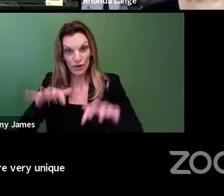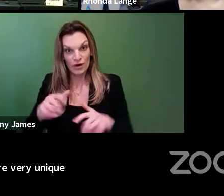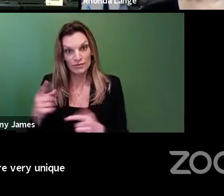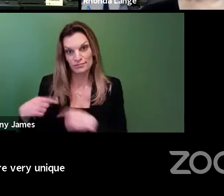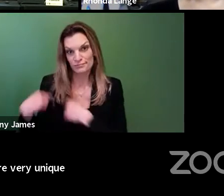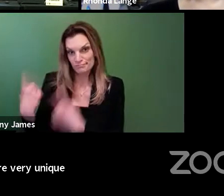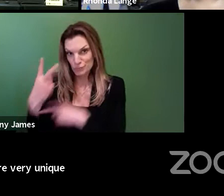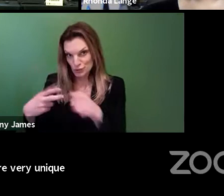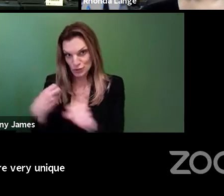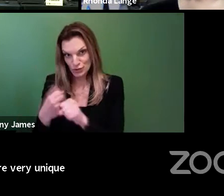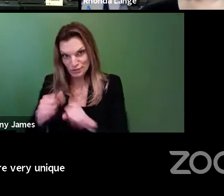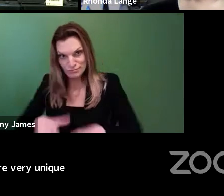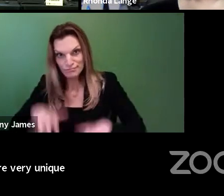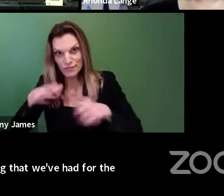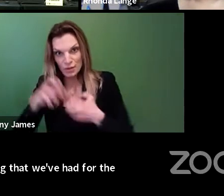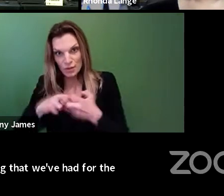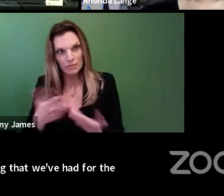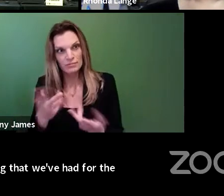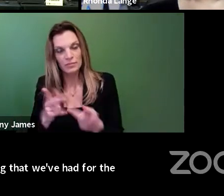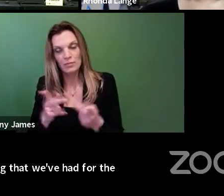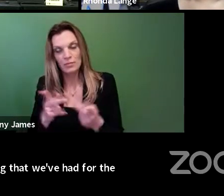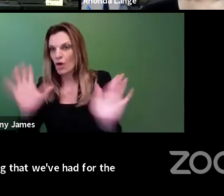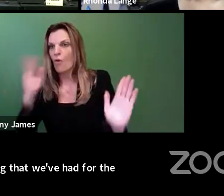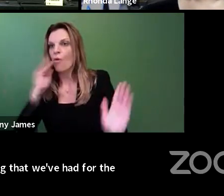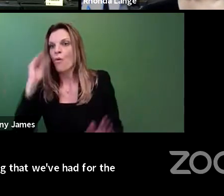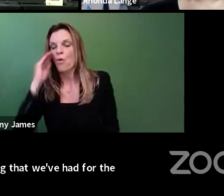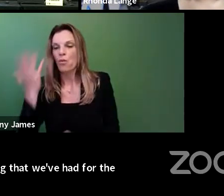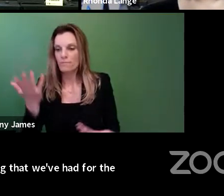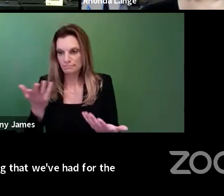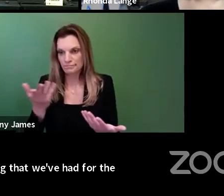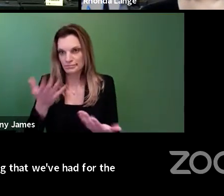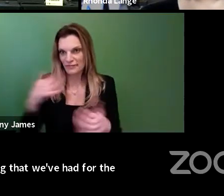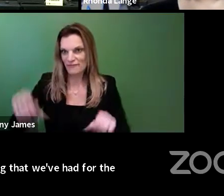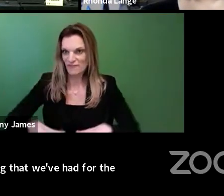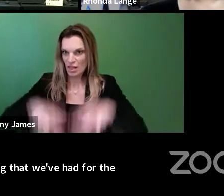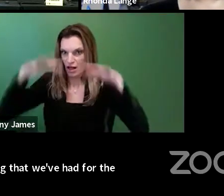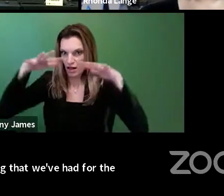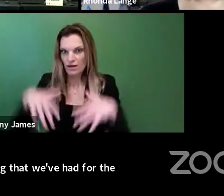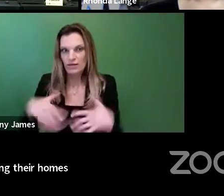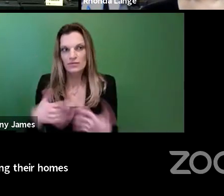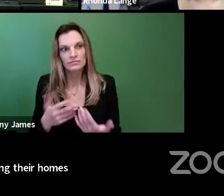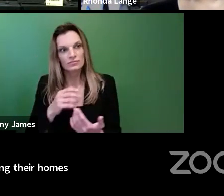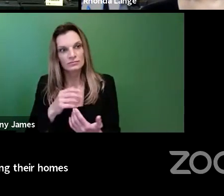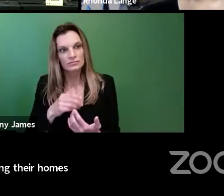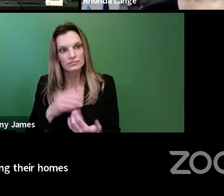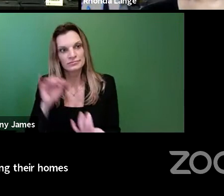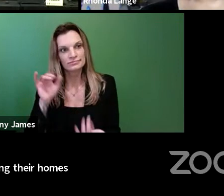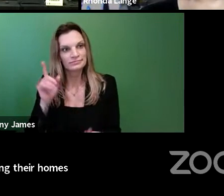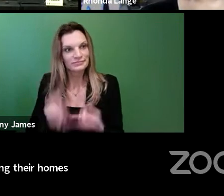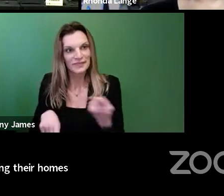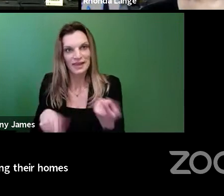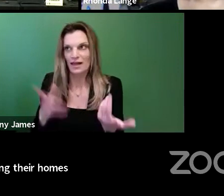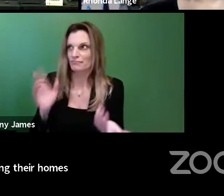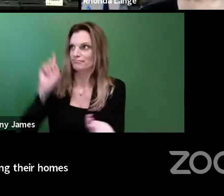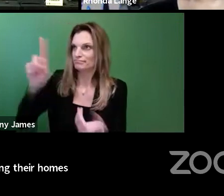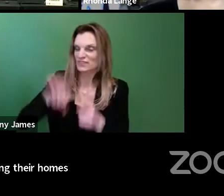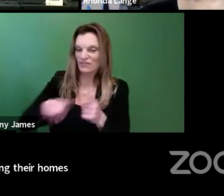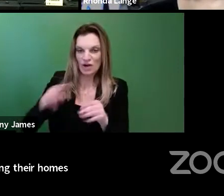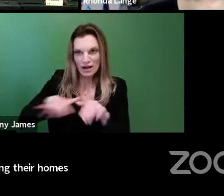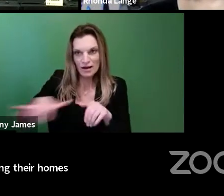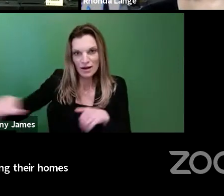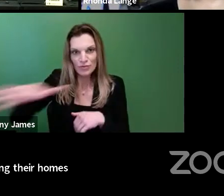last 2 years, people losing their homes to the lake, and whole neighborhoods not even being able to be accessed.